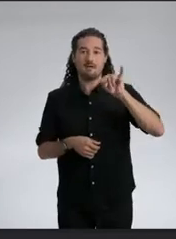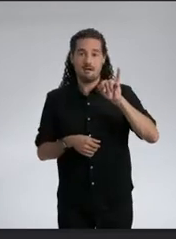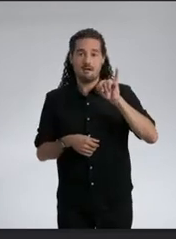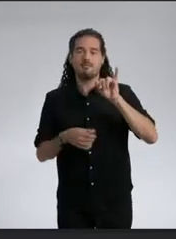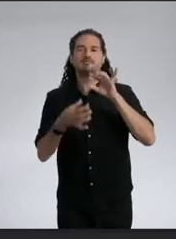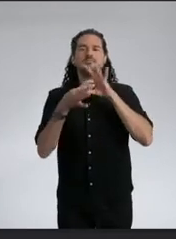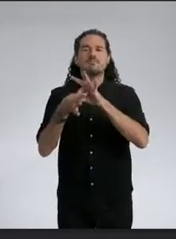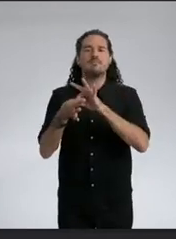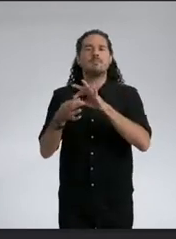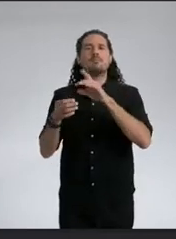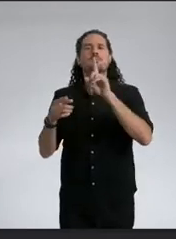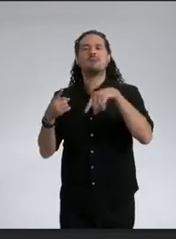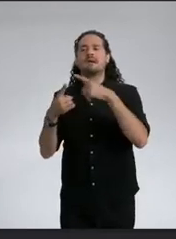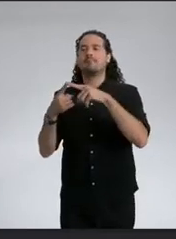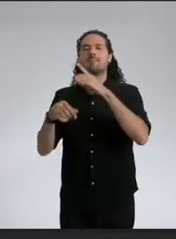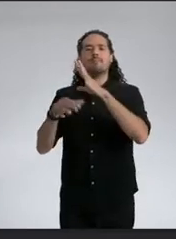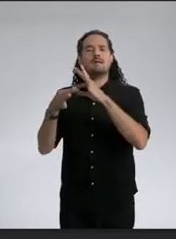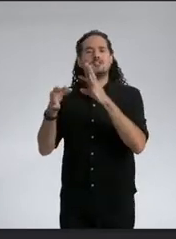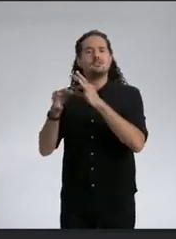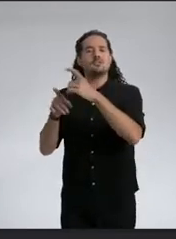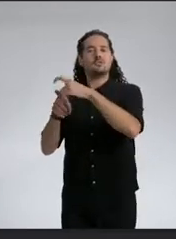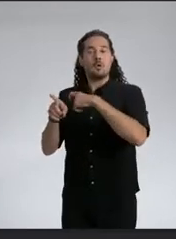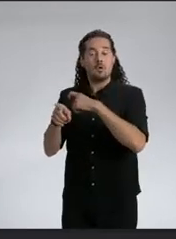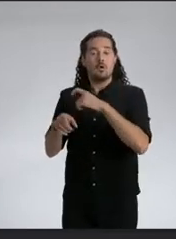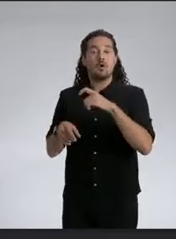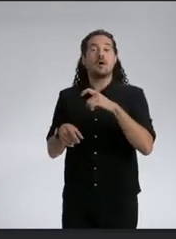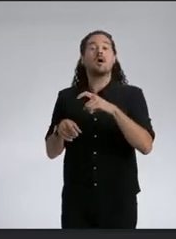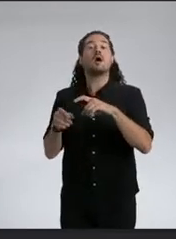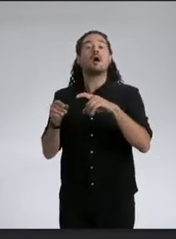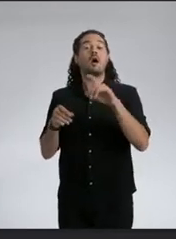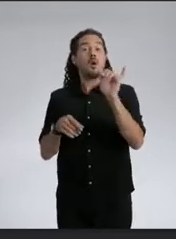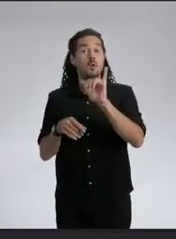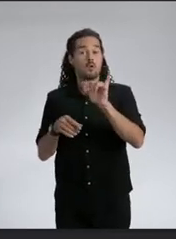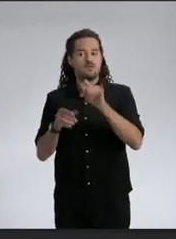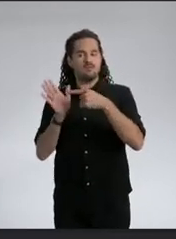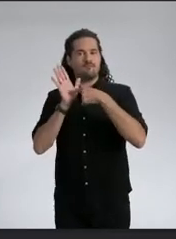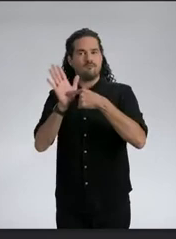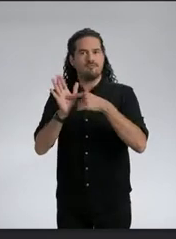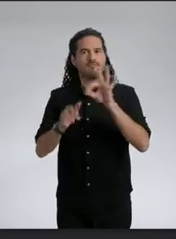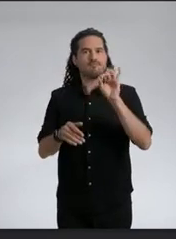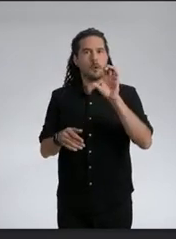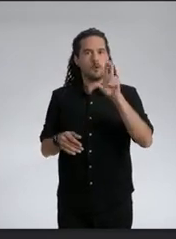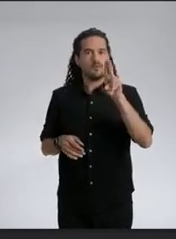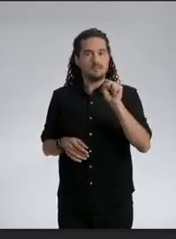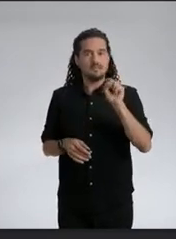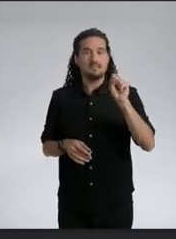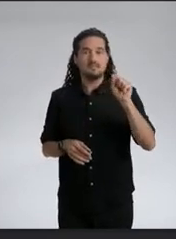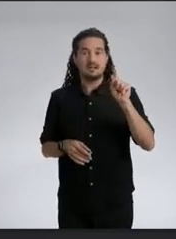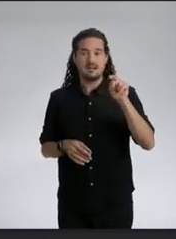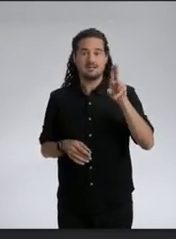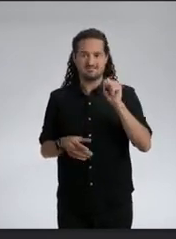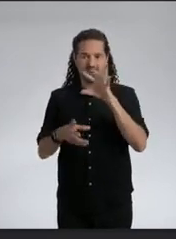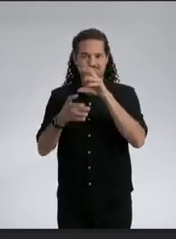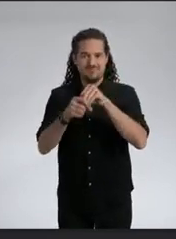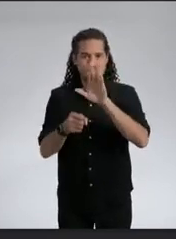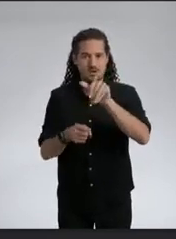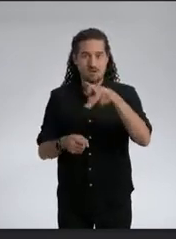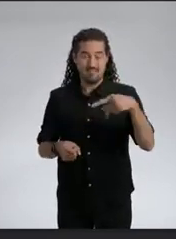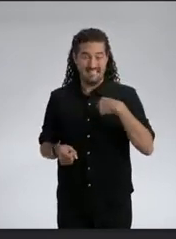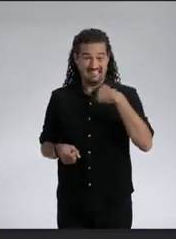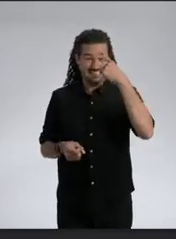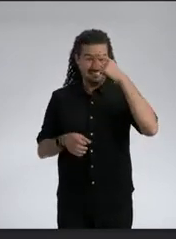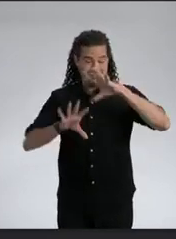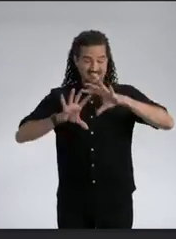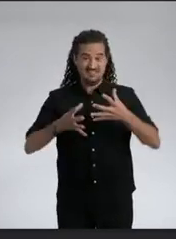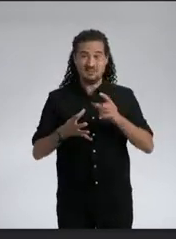also reflect the user's focus in your app by using the new Focus Status API. We think these tools, with your help, will go